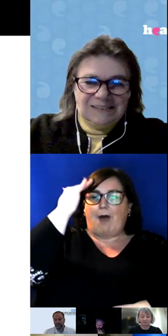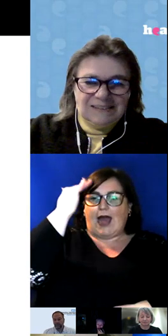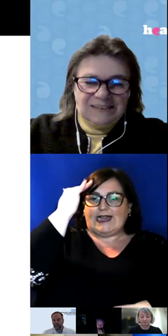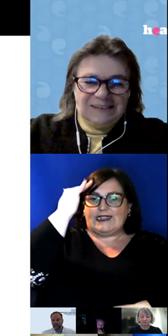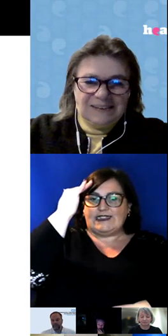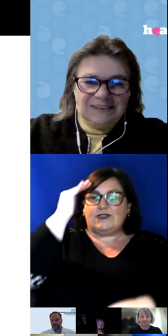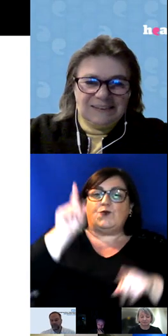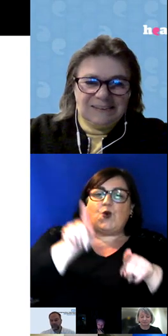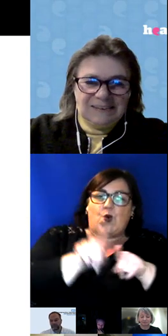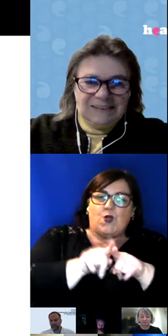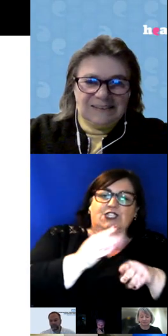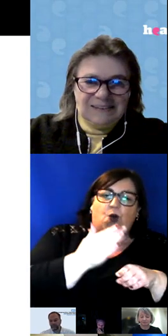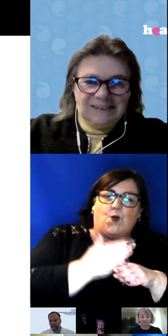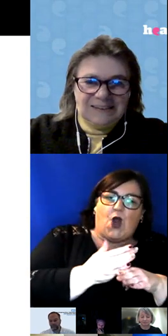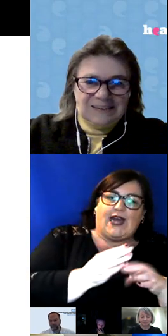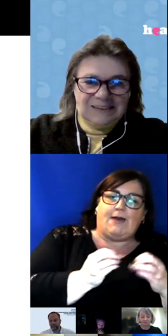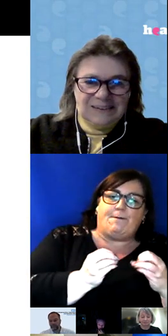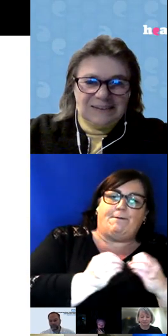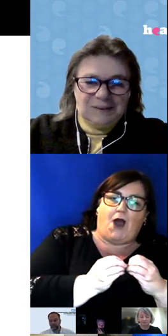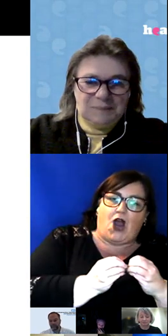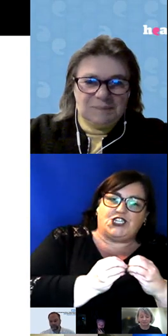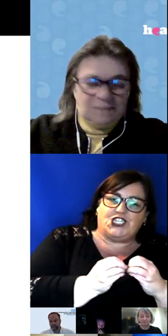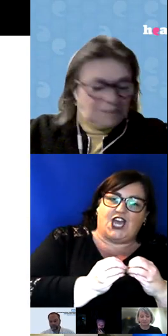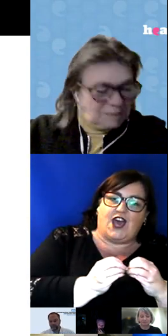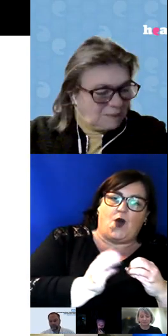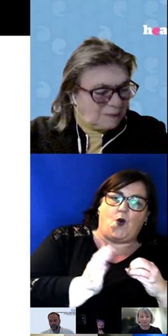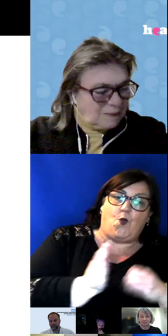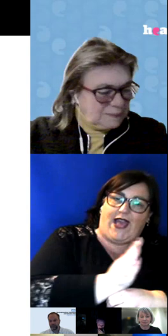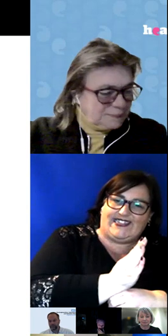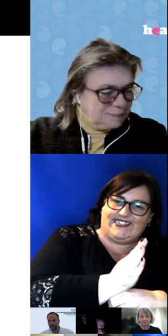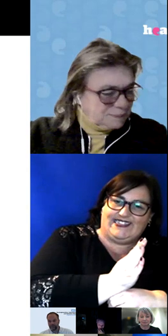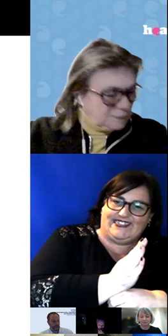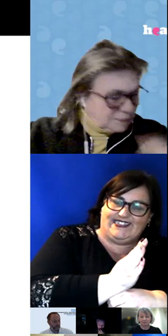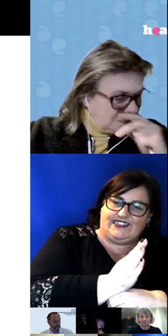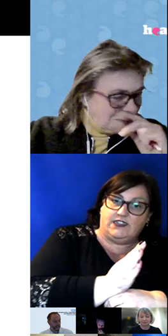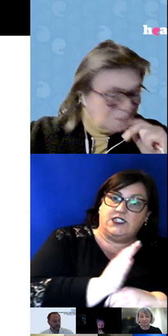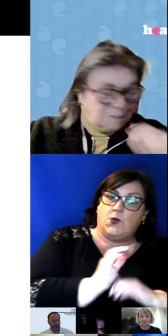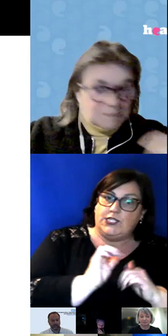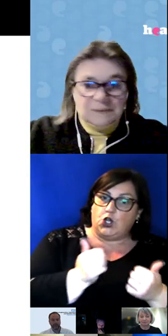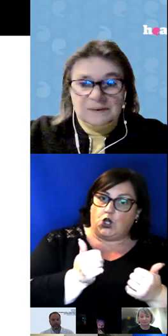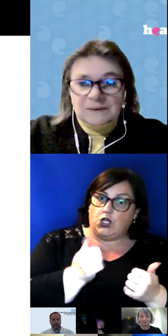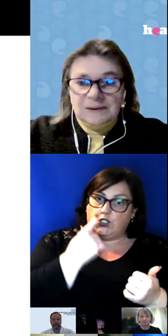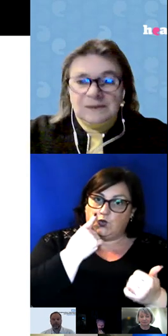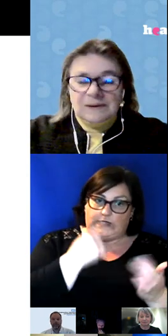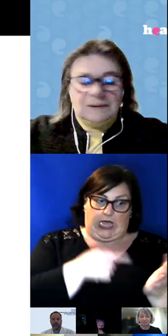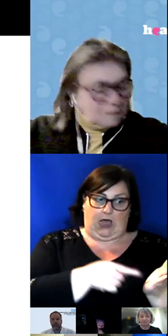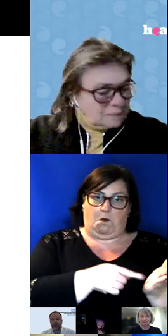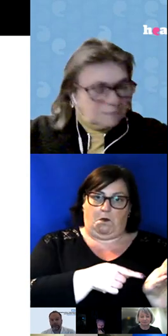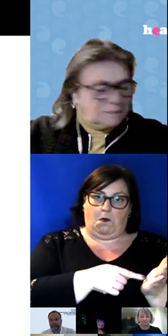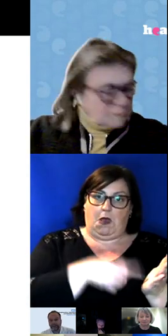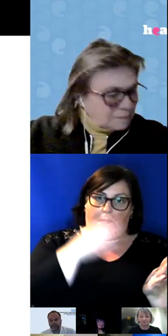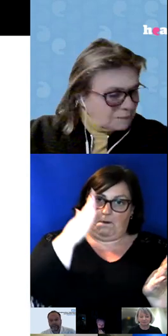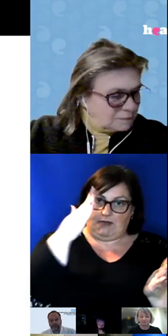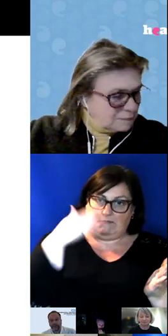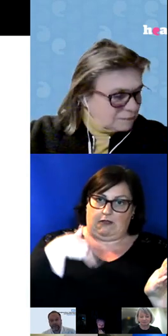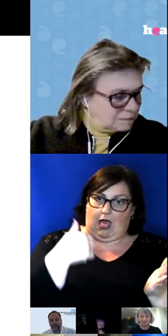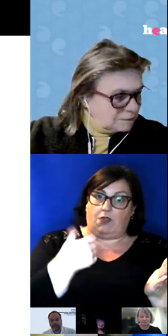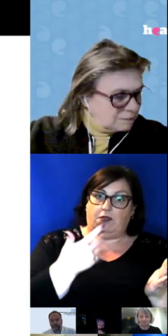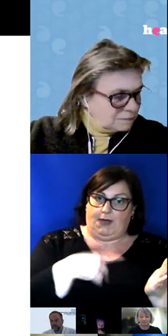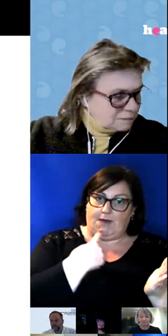West. So, yeah, obviously really good to see mental health front and centre in the strategy, and also echo that